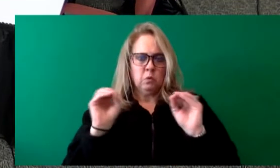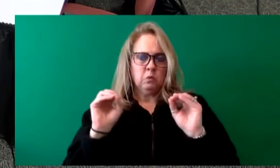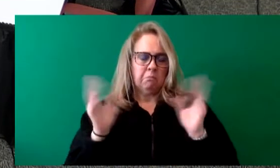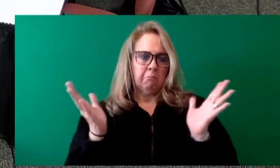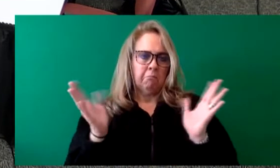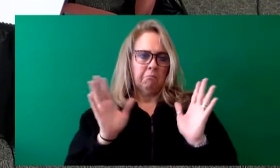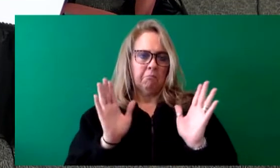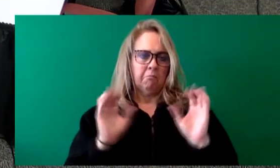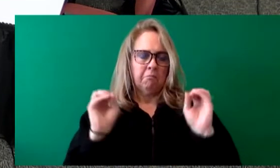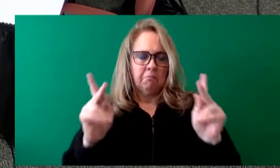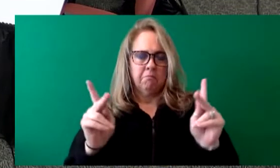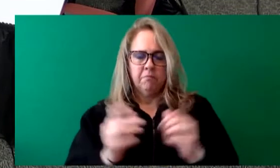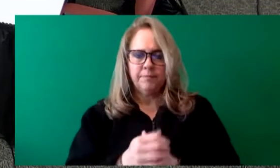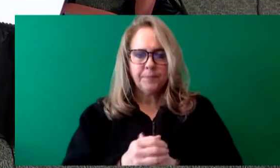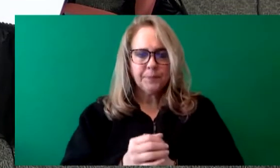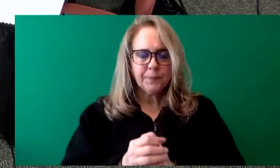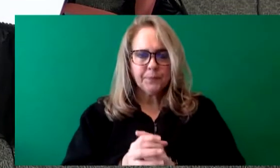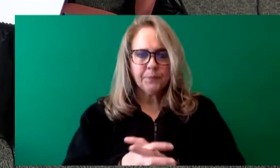Okay.